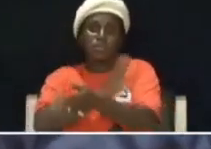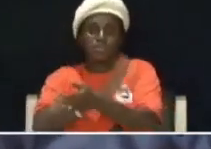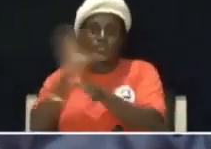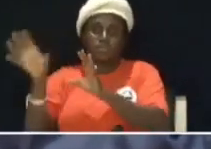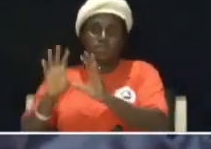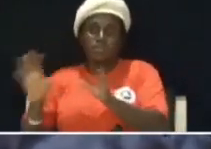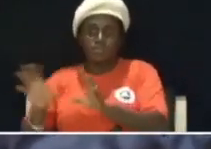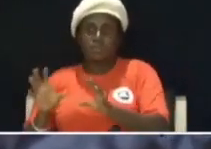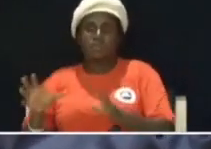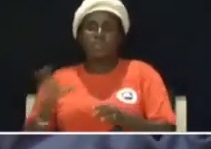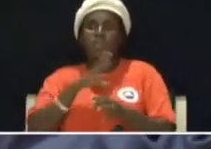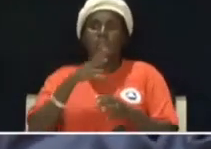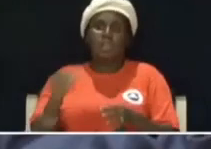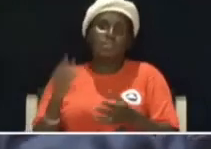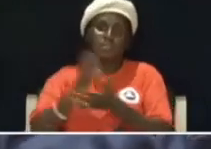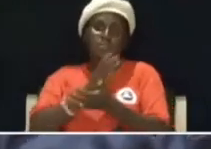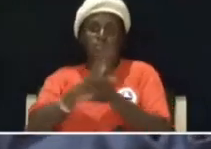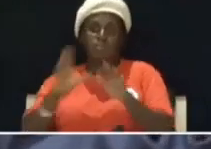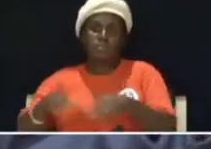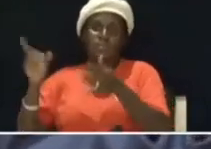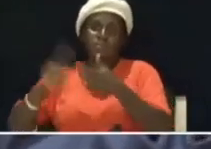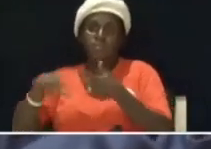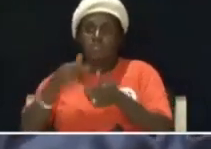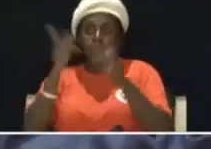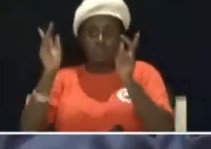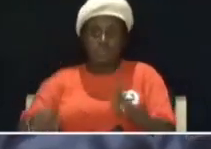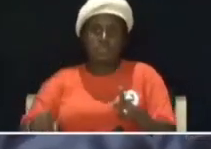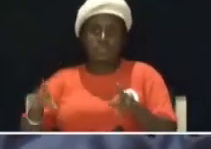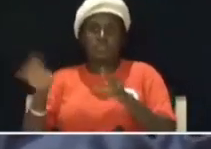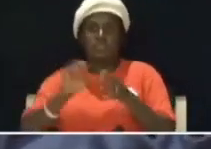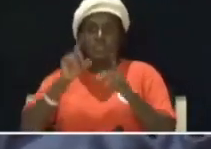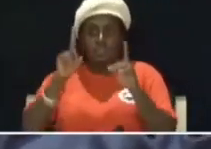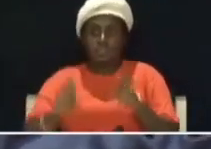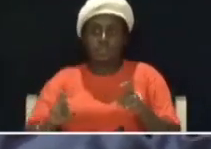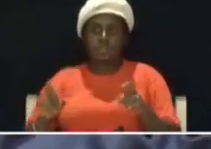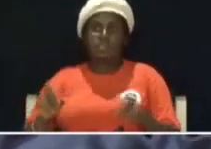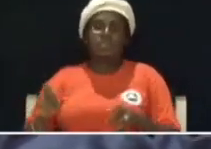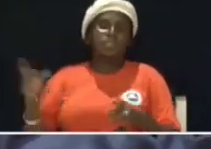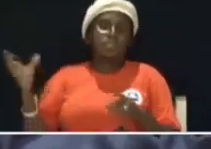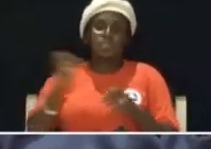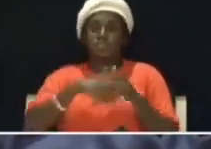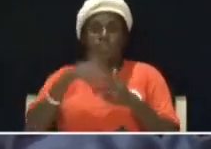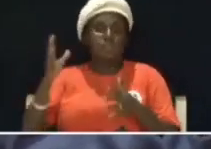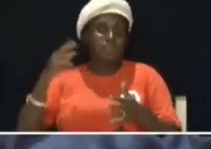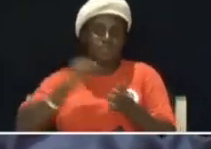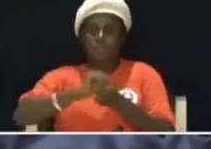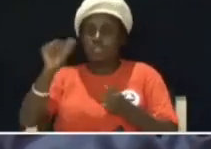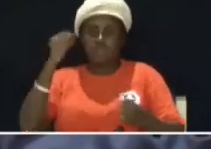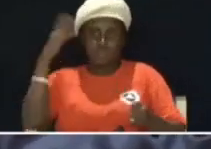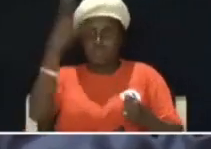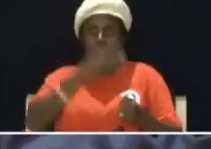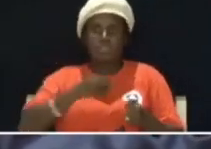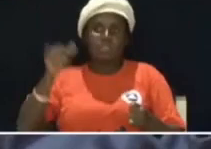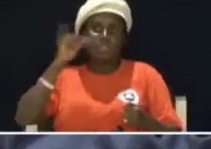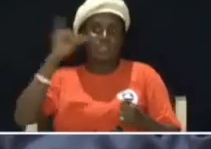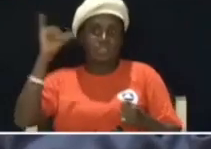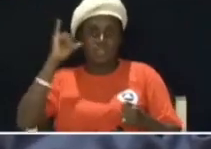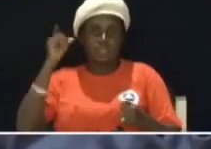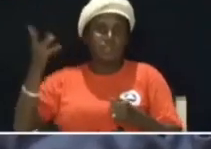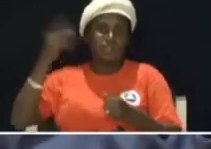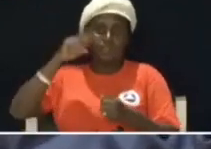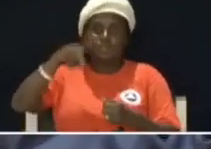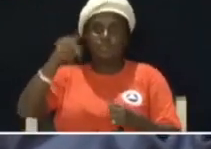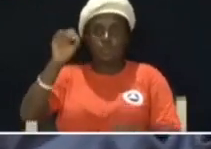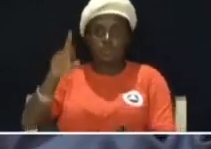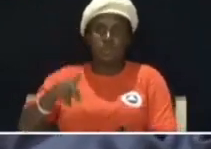Then the course was given to another person. I wrote the exams, and I came out with flying colors. And yesterday was my POP, and